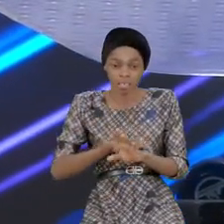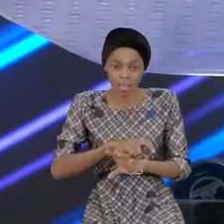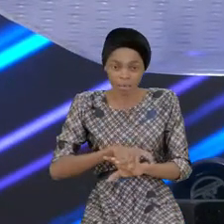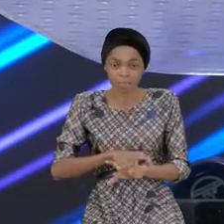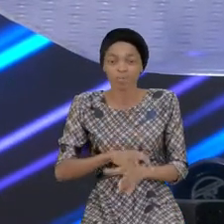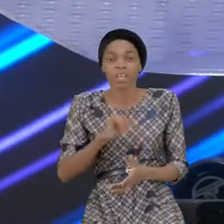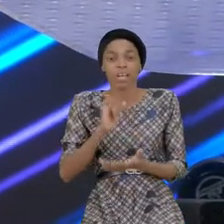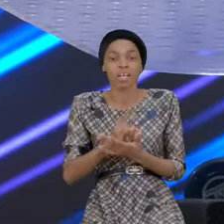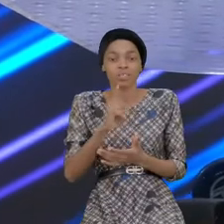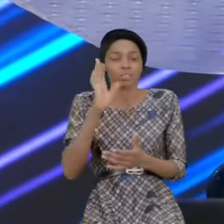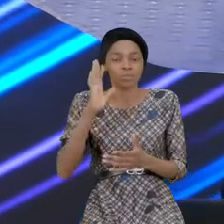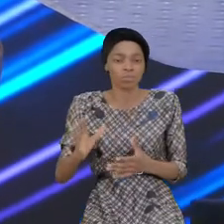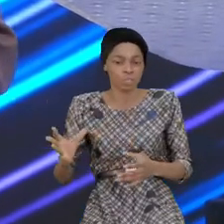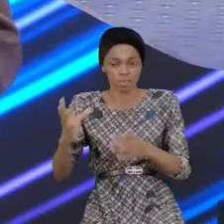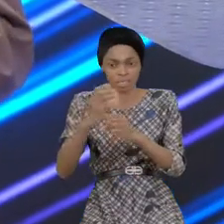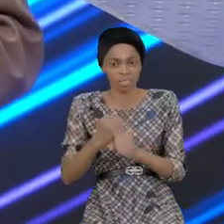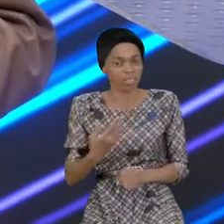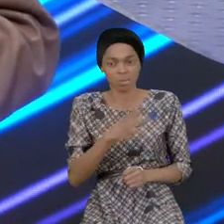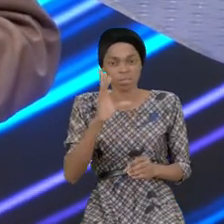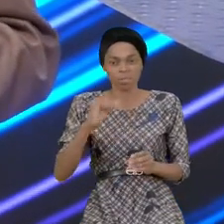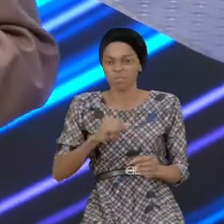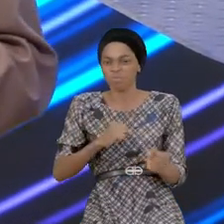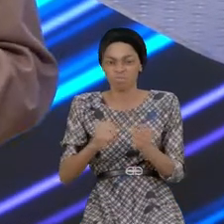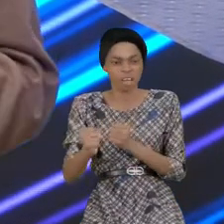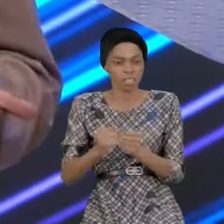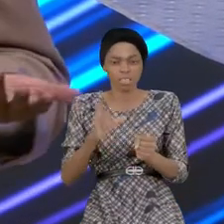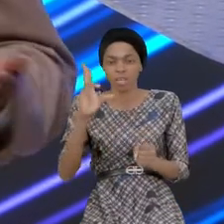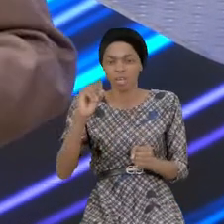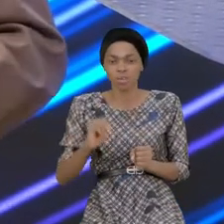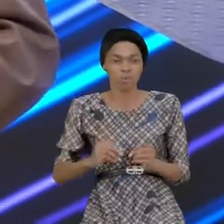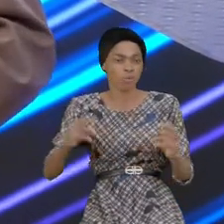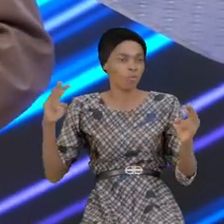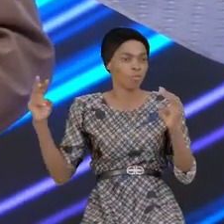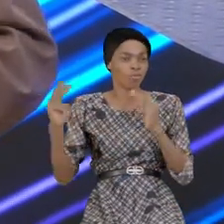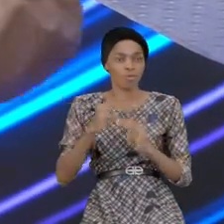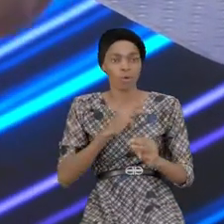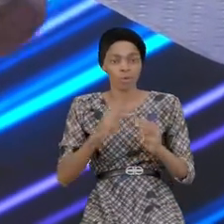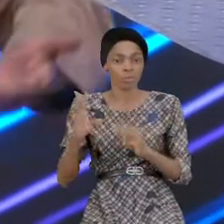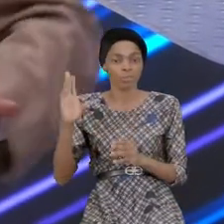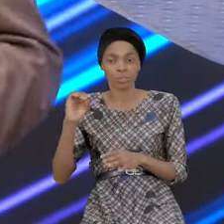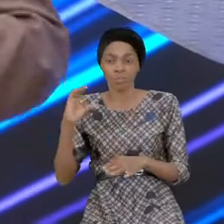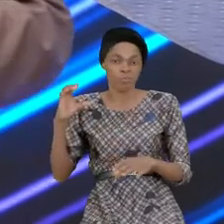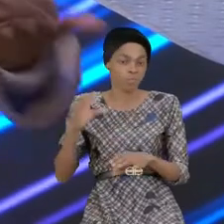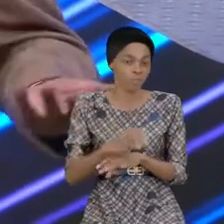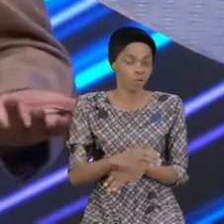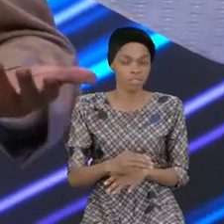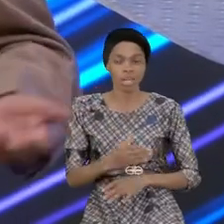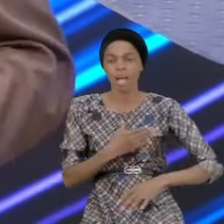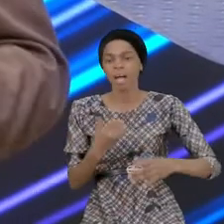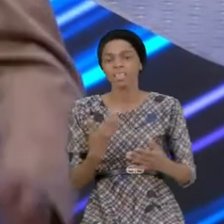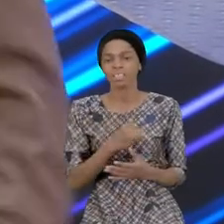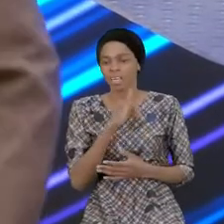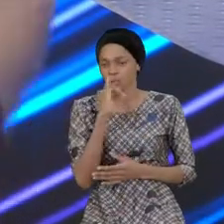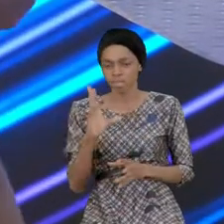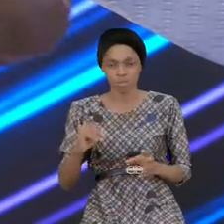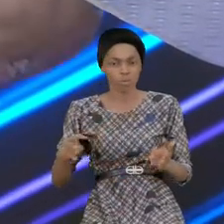inherit. Therefore, there's no force, there's no fighting, there's no violence, there's no argument, and there's no battle